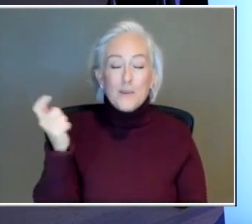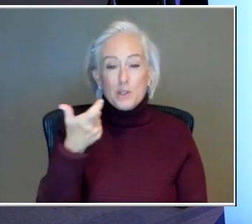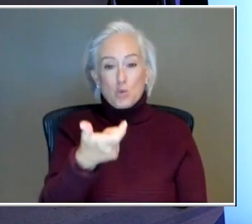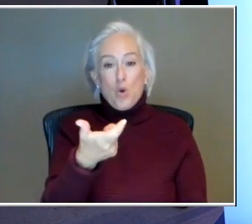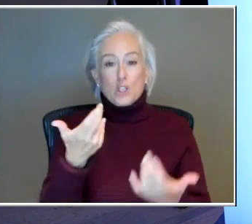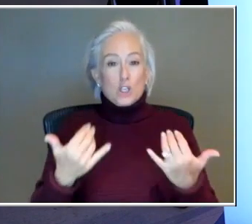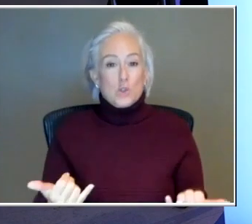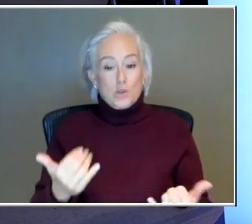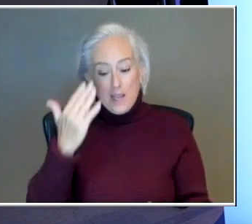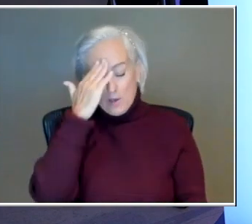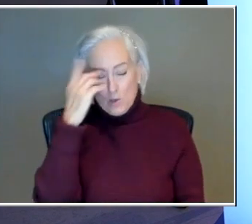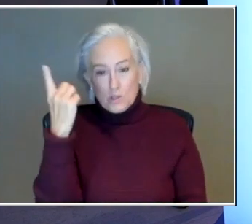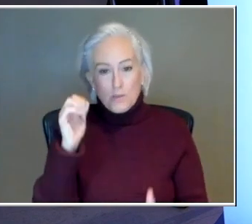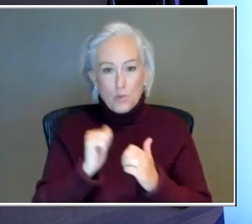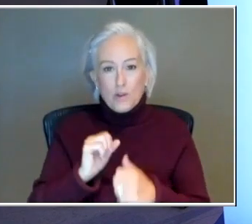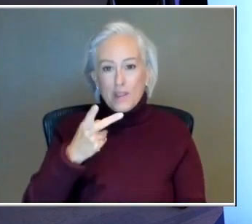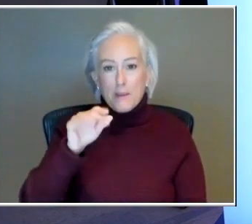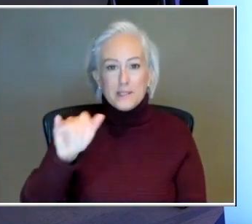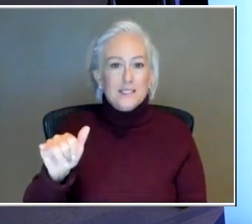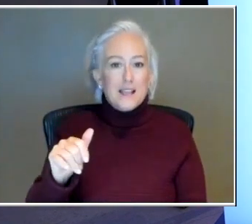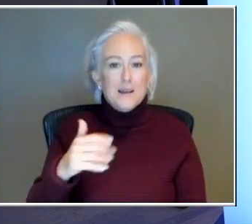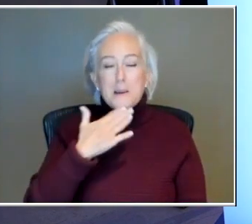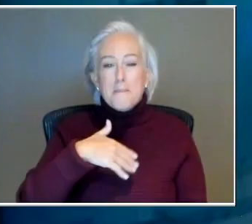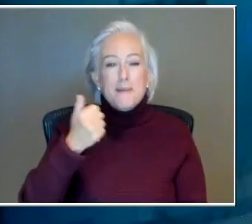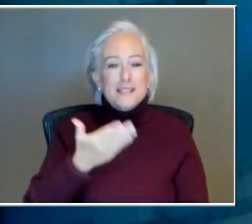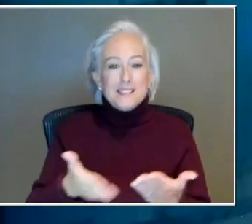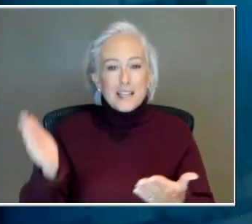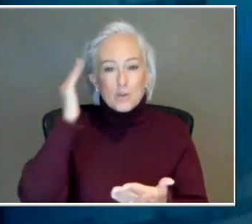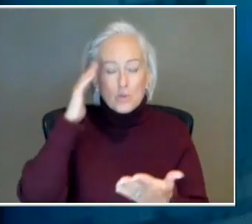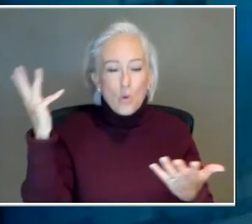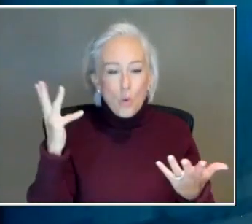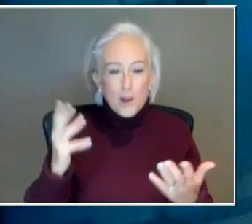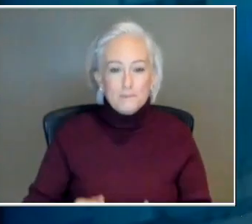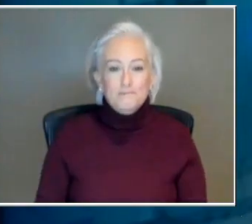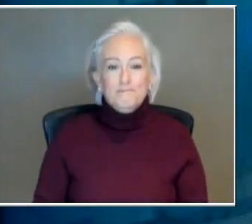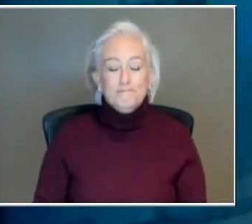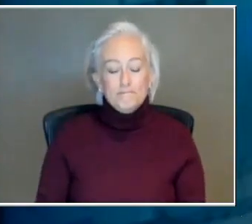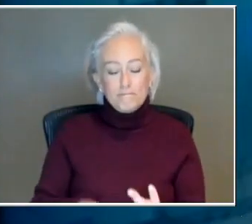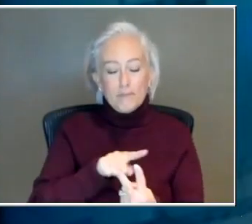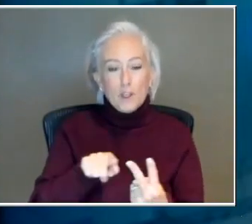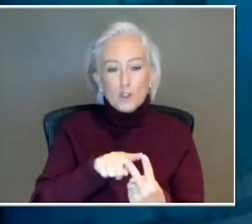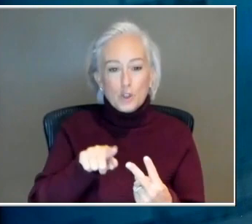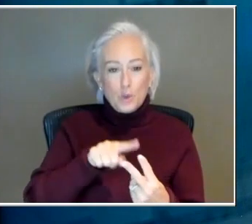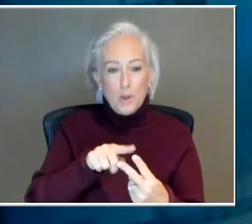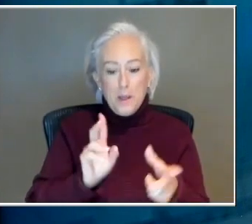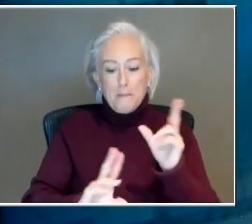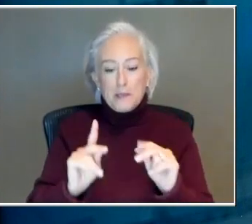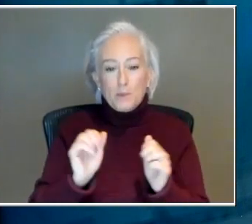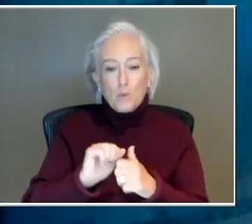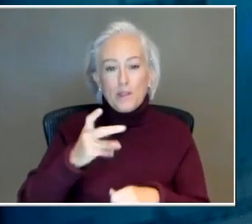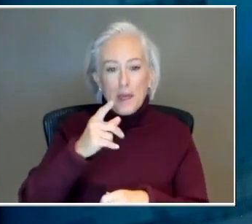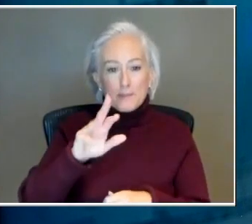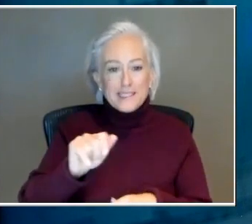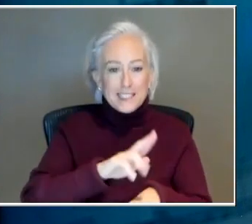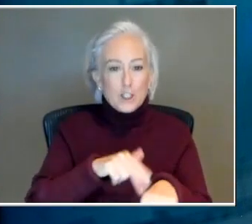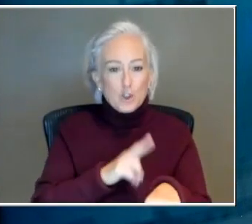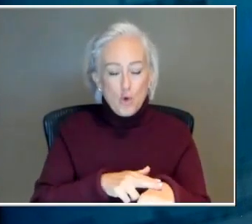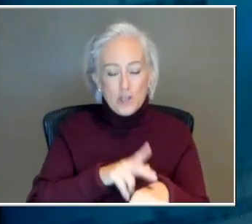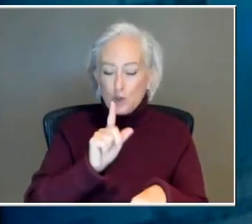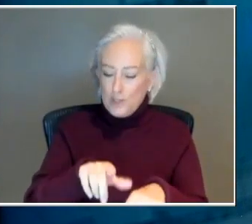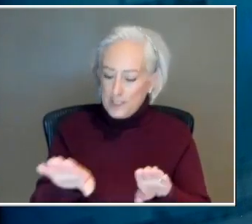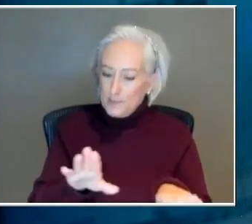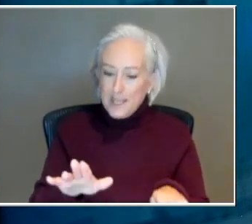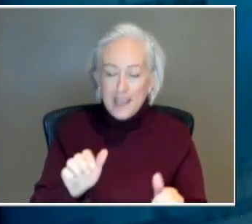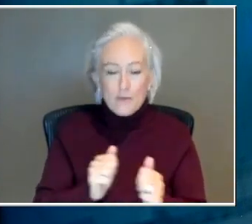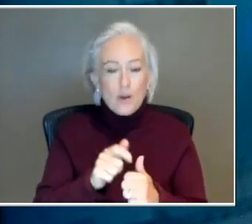epilepsy, has epilepsy, what's the biggest takeaway? I think two things. One, that people with epilepsy are normal and you should treat them as such. You interact with them like